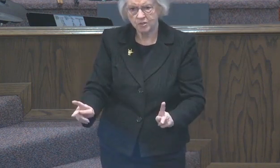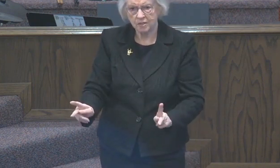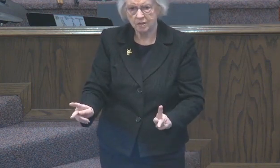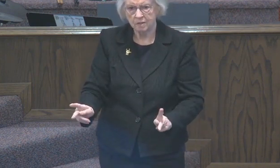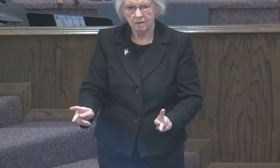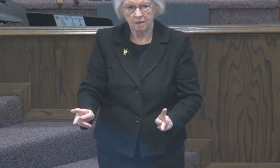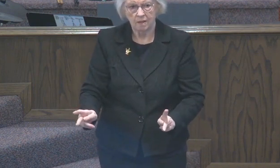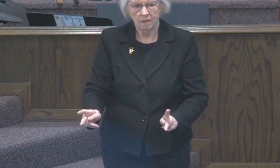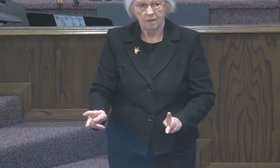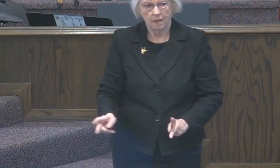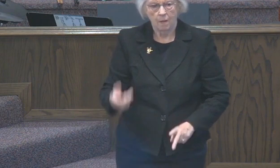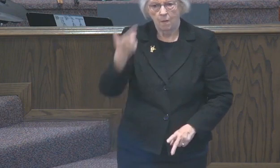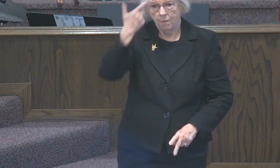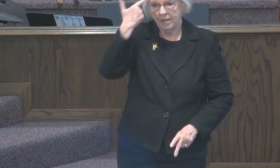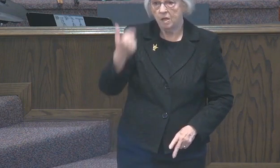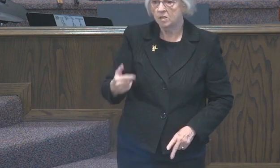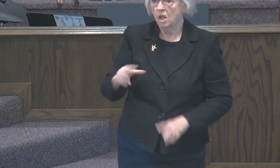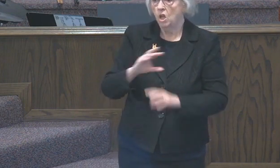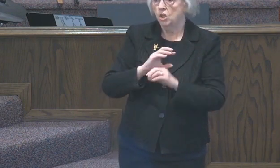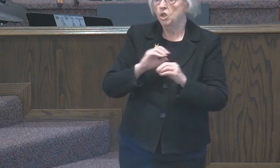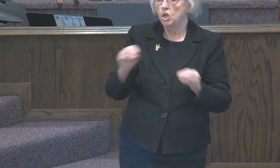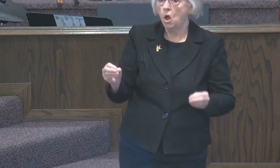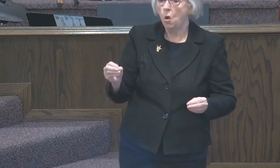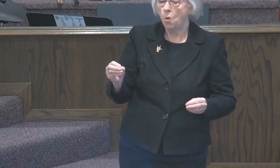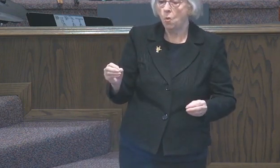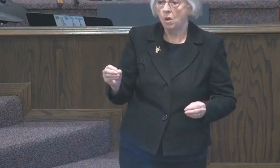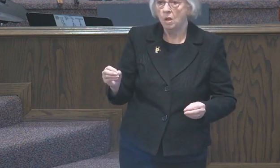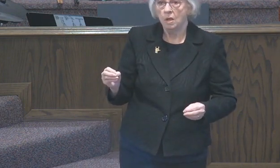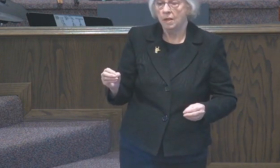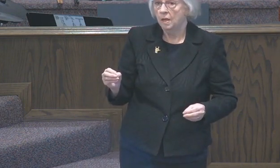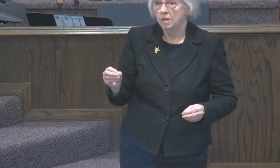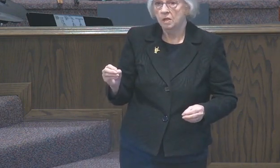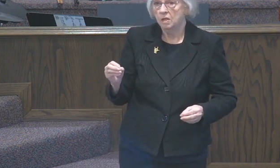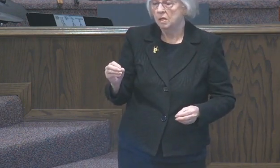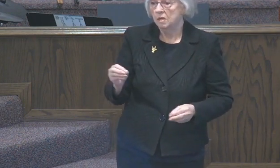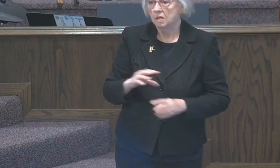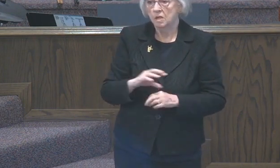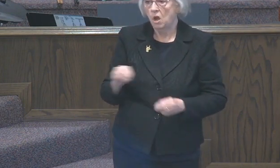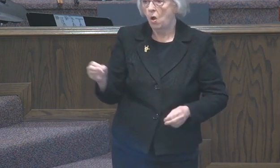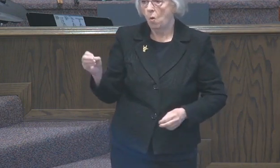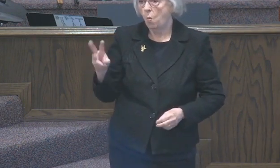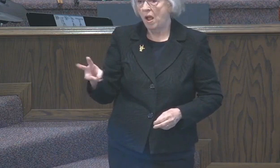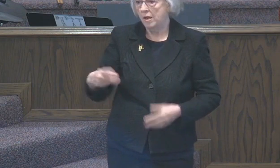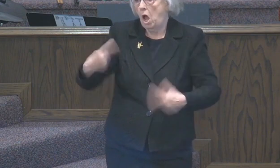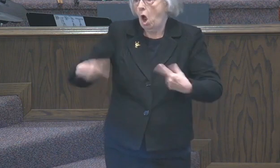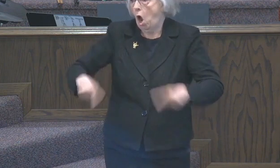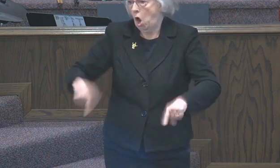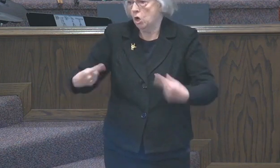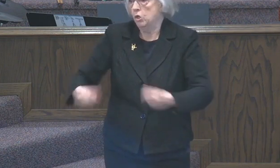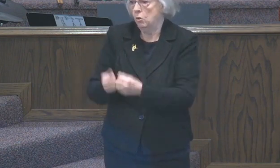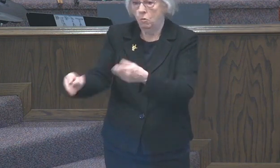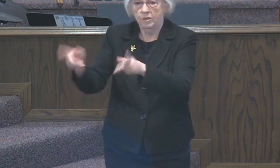with the words, and we can get into a big fight. You want to fight Jesus, we'll fight about Jesus.